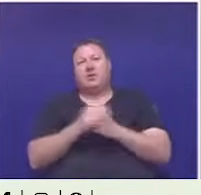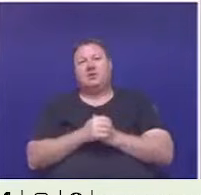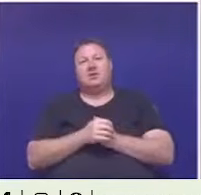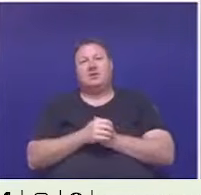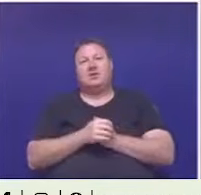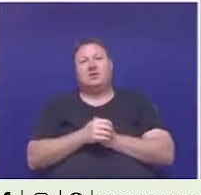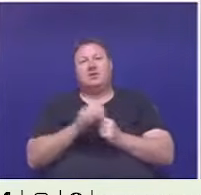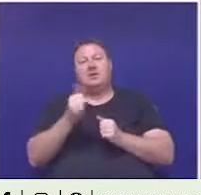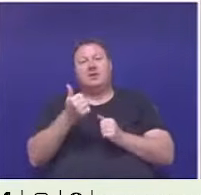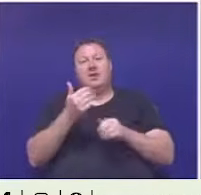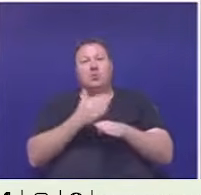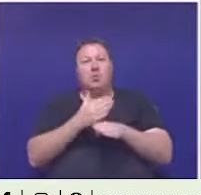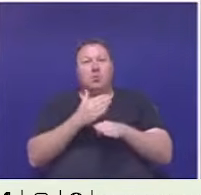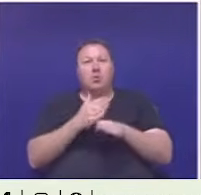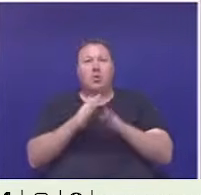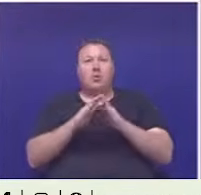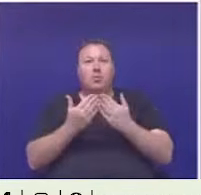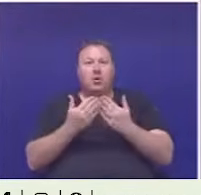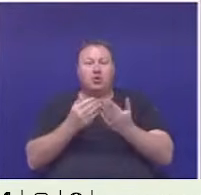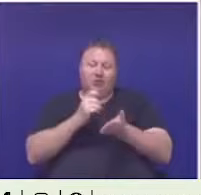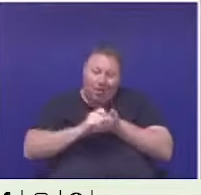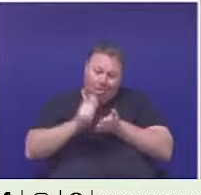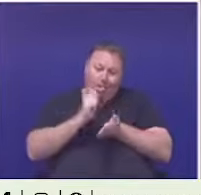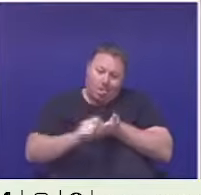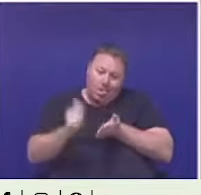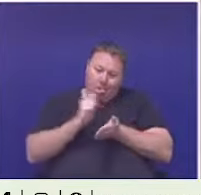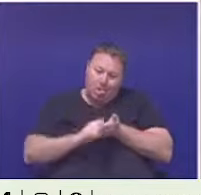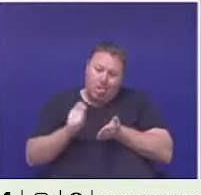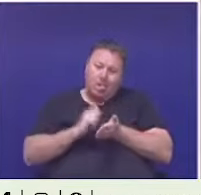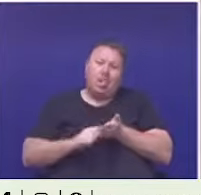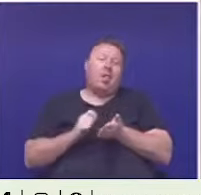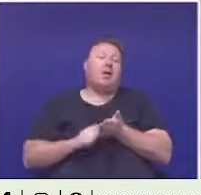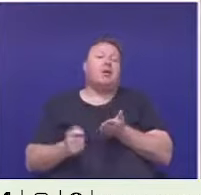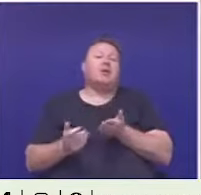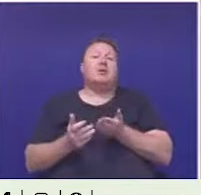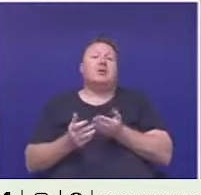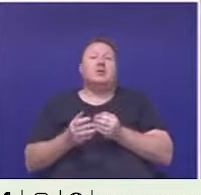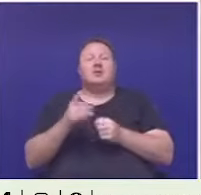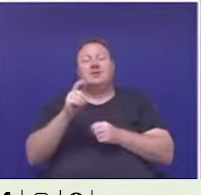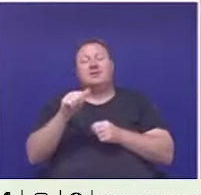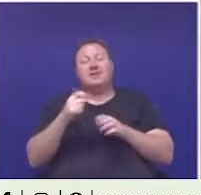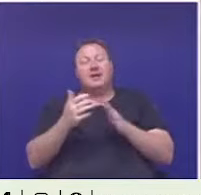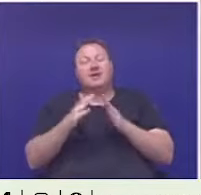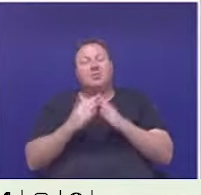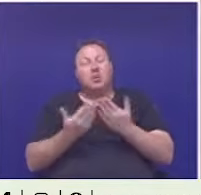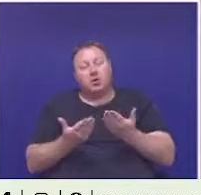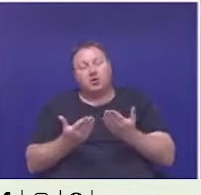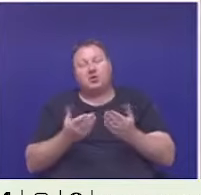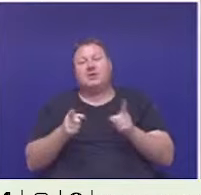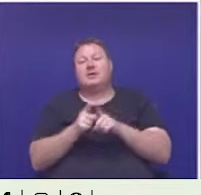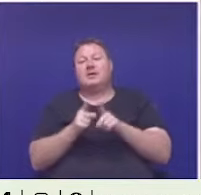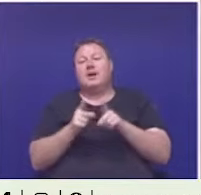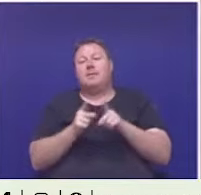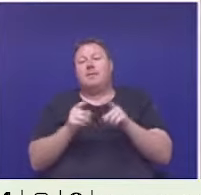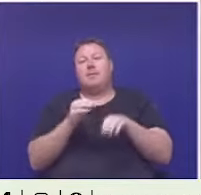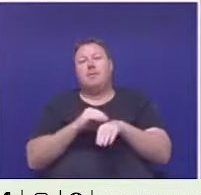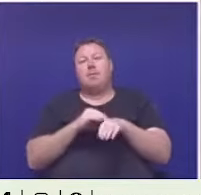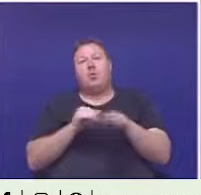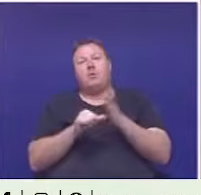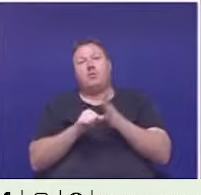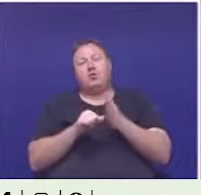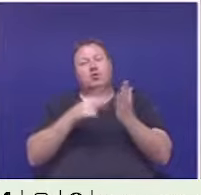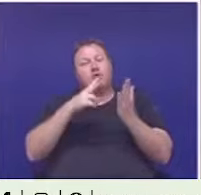have workbooks where they write into those books. And of course, these textbooks, and then also more importantly, the